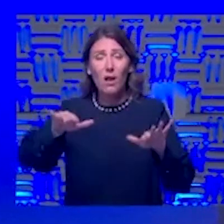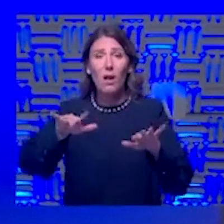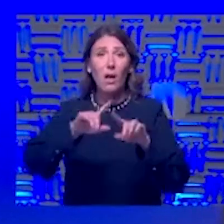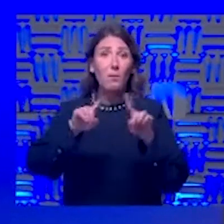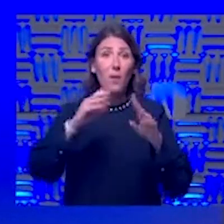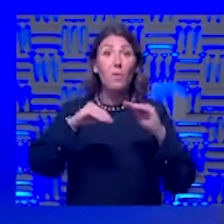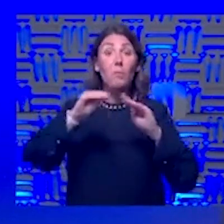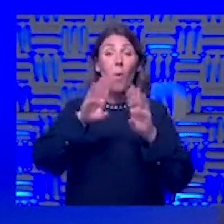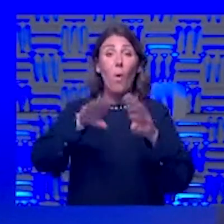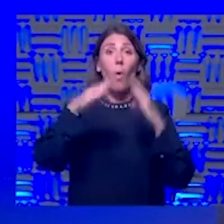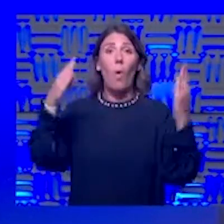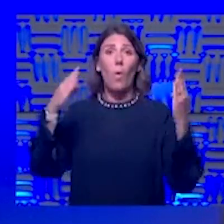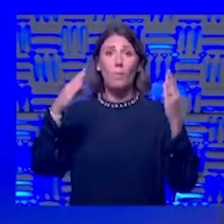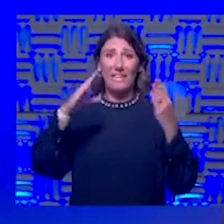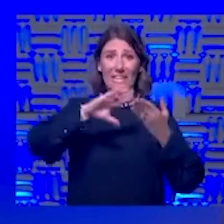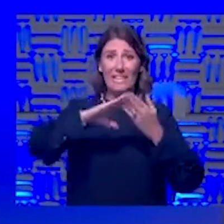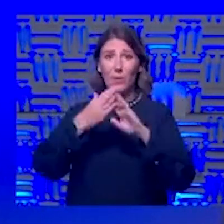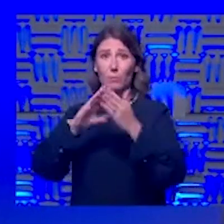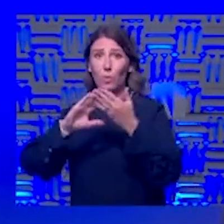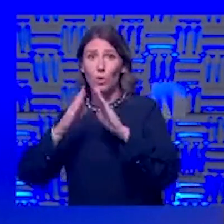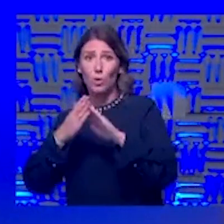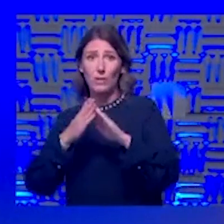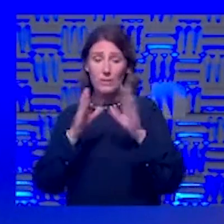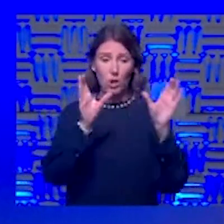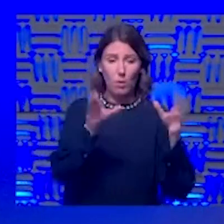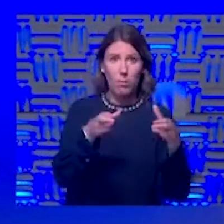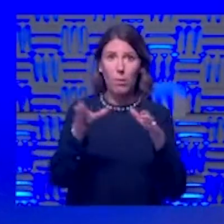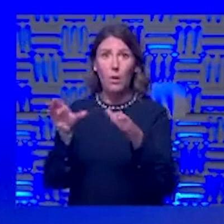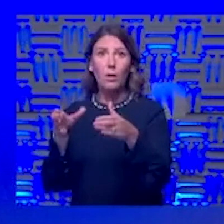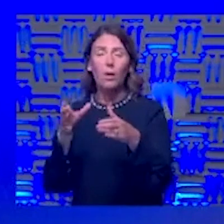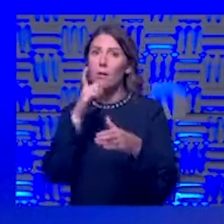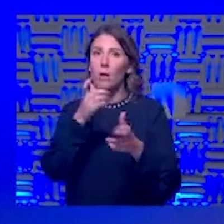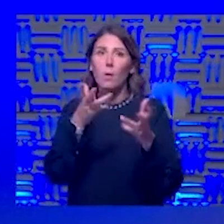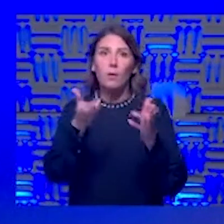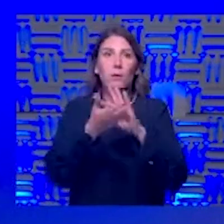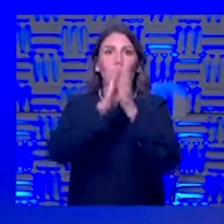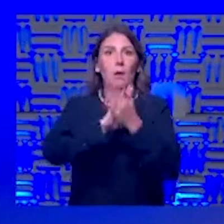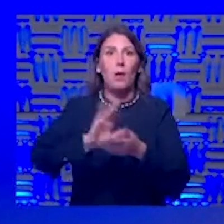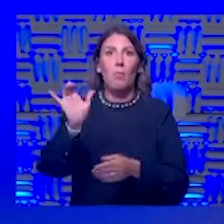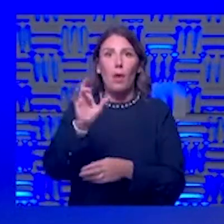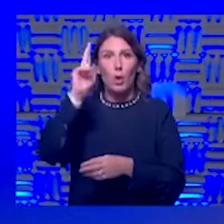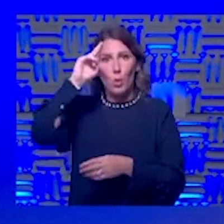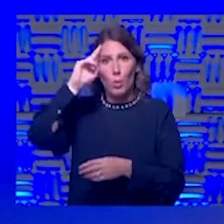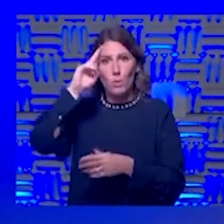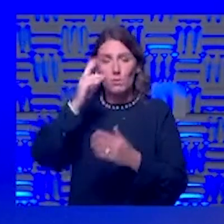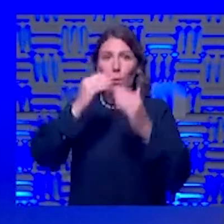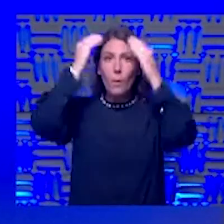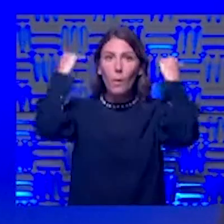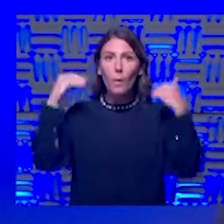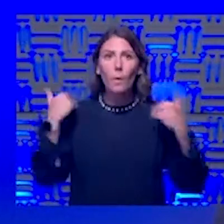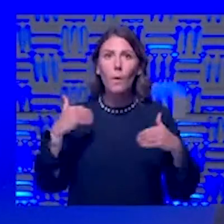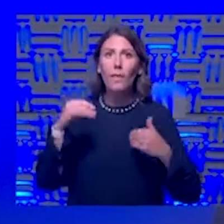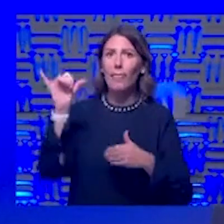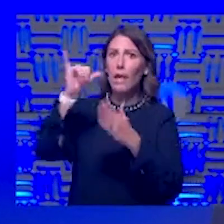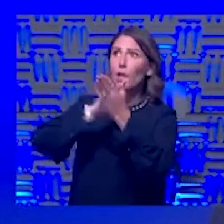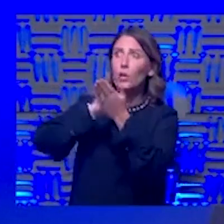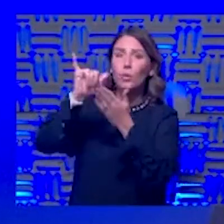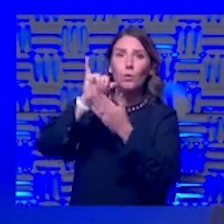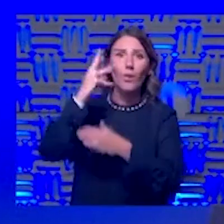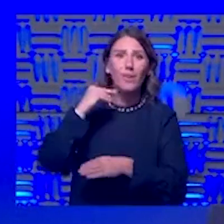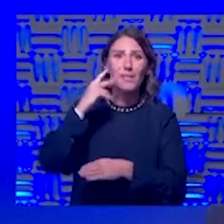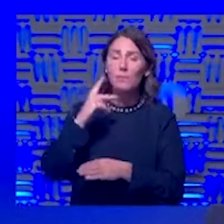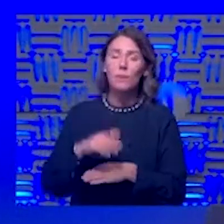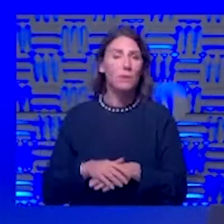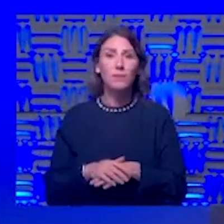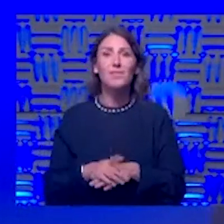more microcosms and not similar. We don't want to become like Houston is right now, which is being overwhelmed like New York was. Mm-hmm. And I think as we move through this,